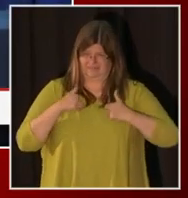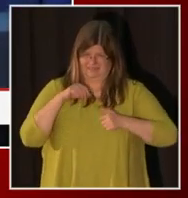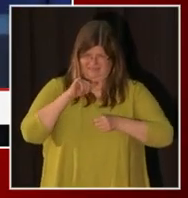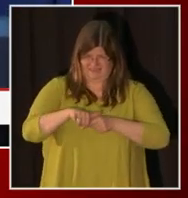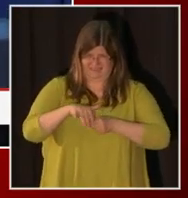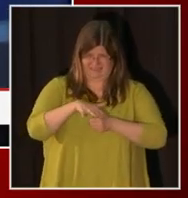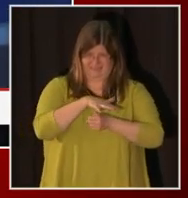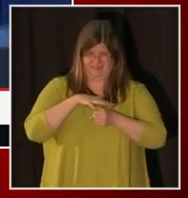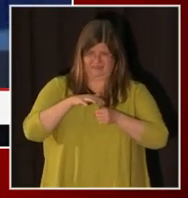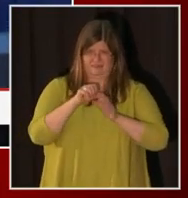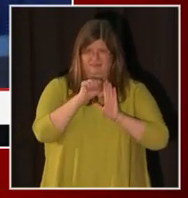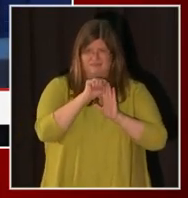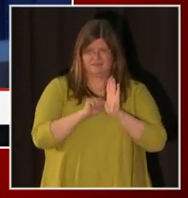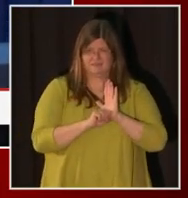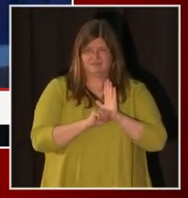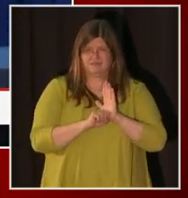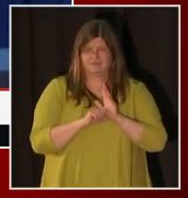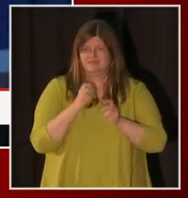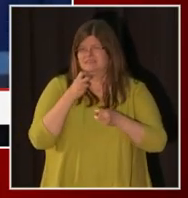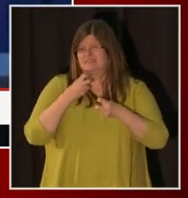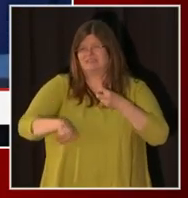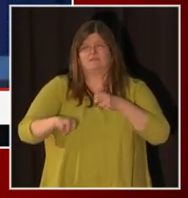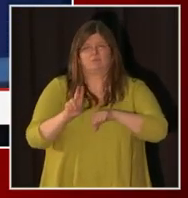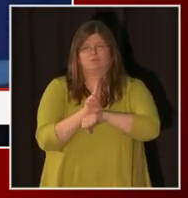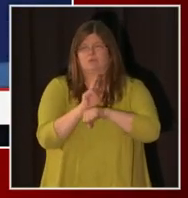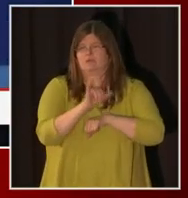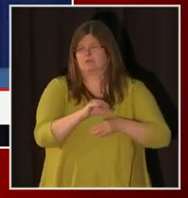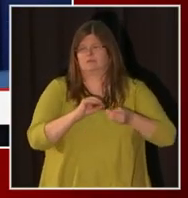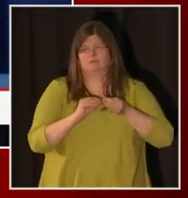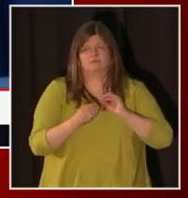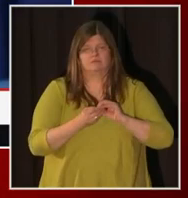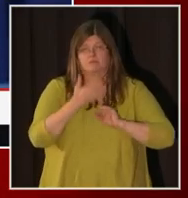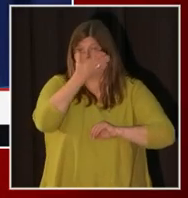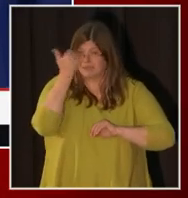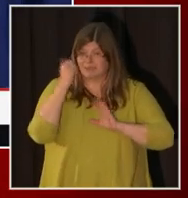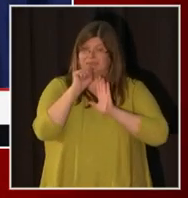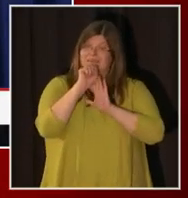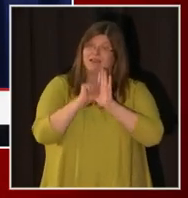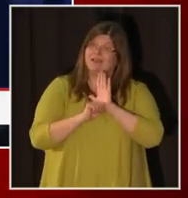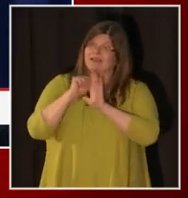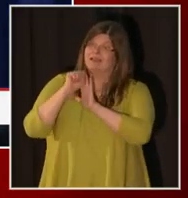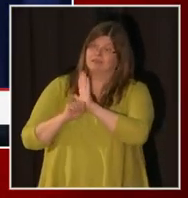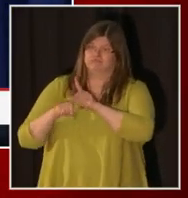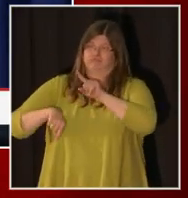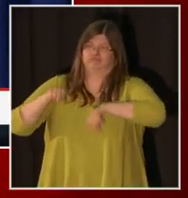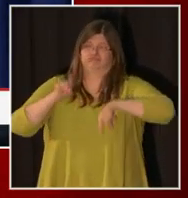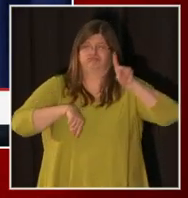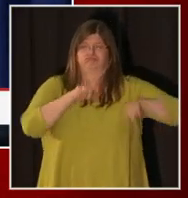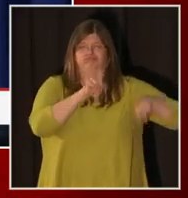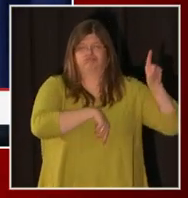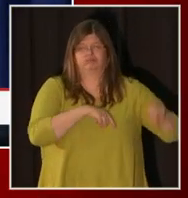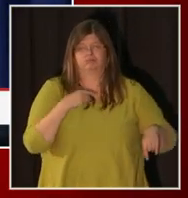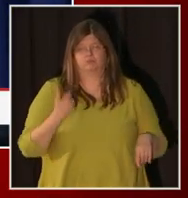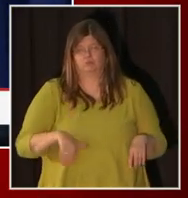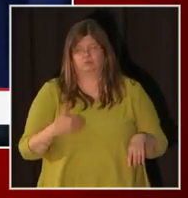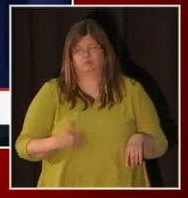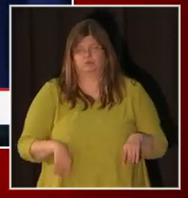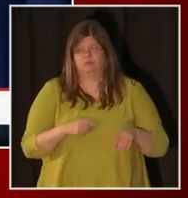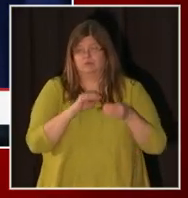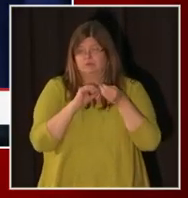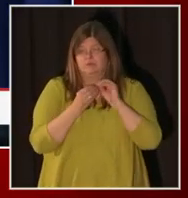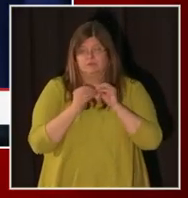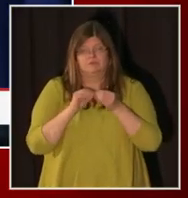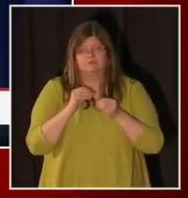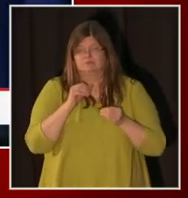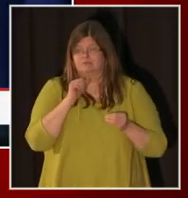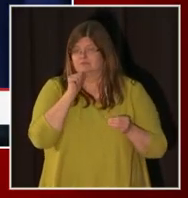apply that metric. But even if you were to do that, the number that's used in that study is not our current number of tests